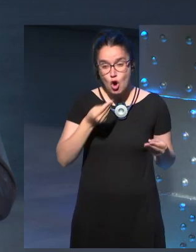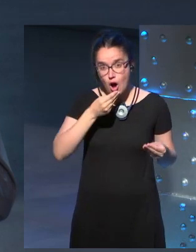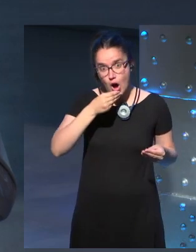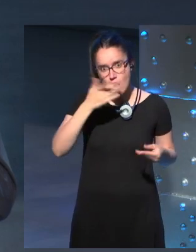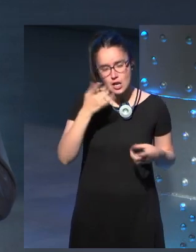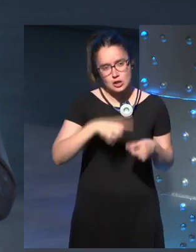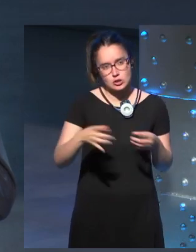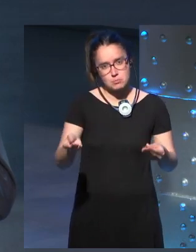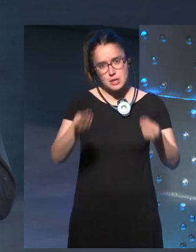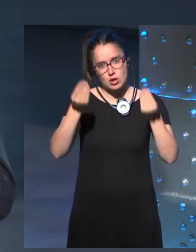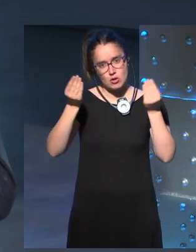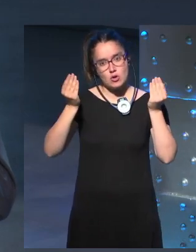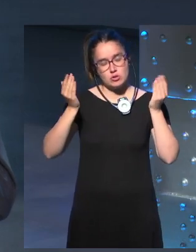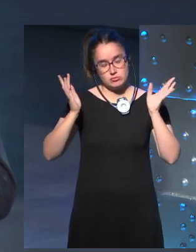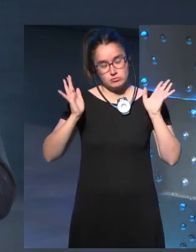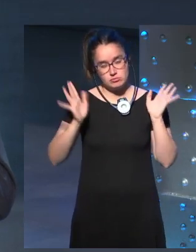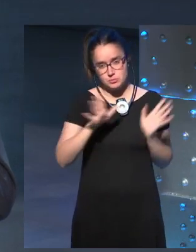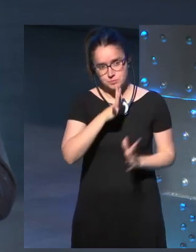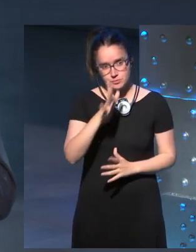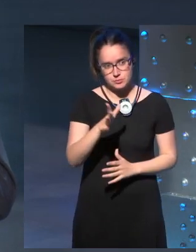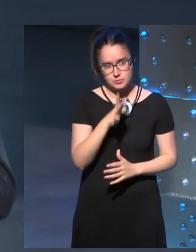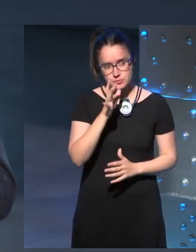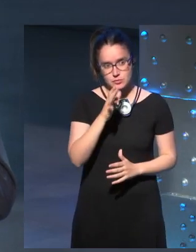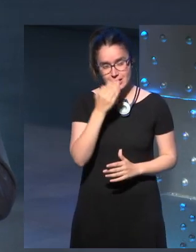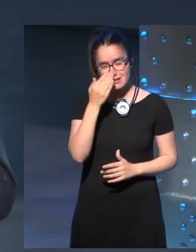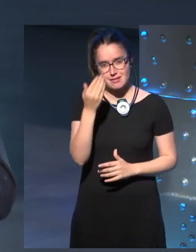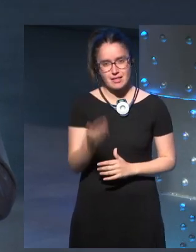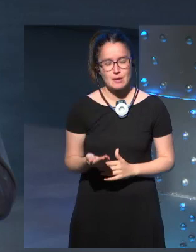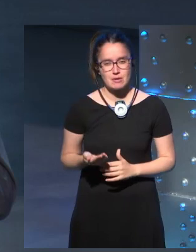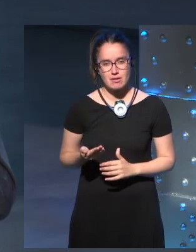because the man was so alone